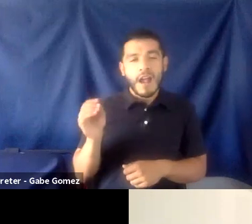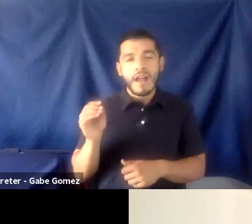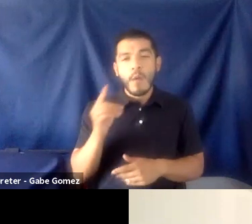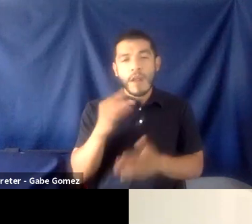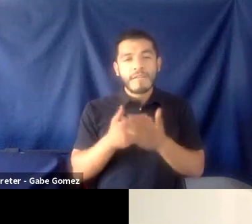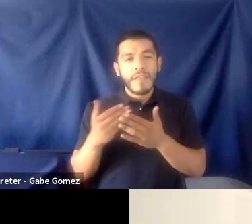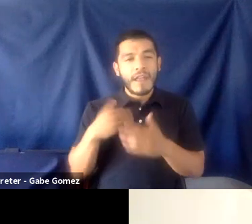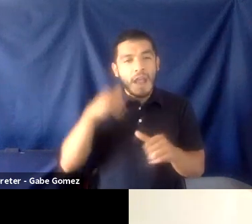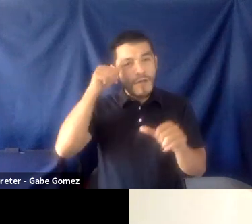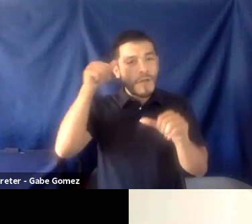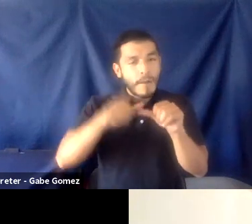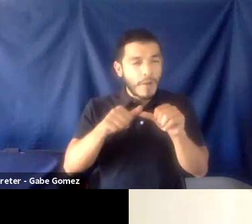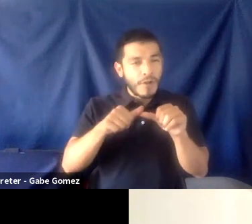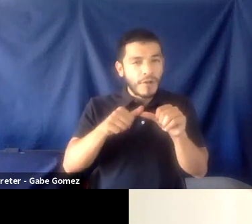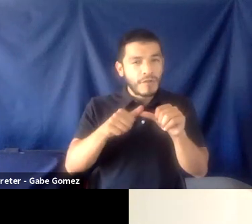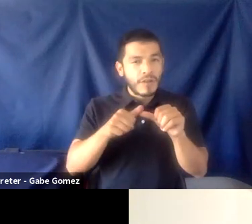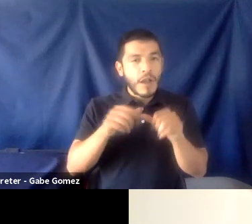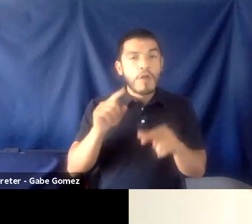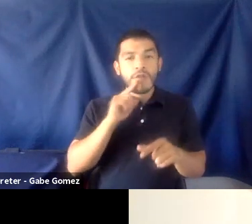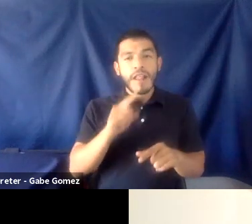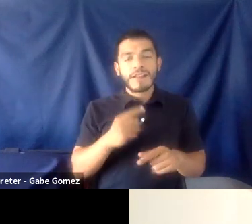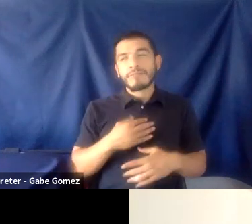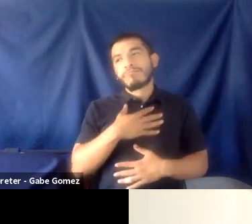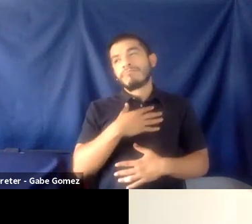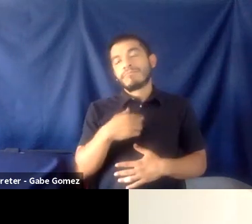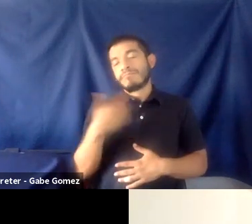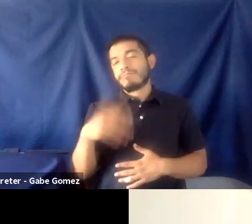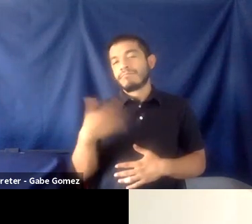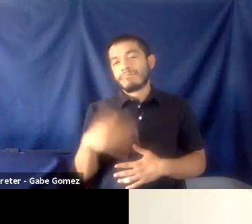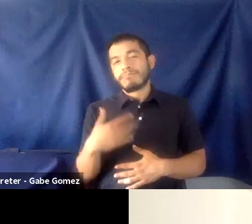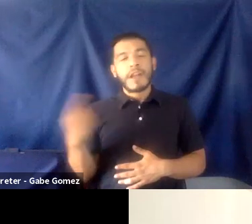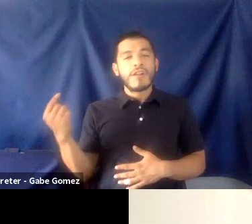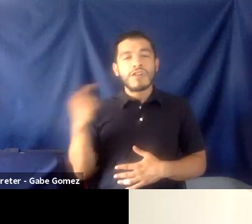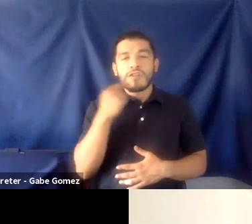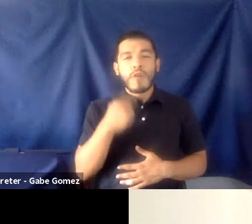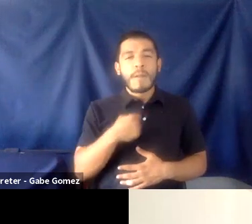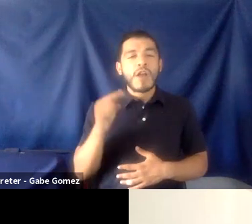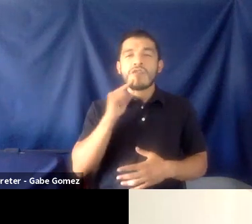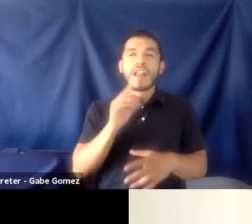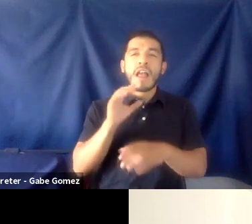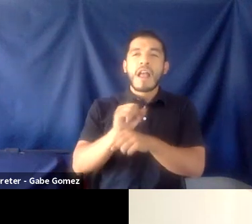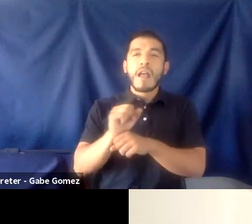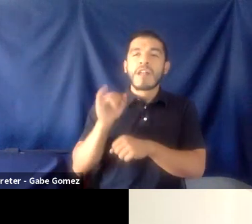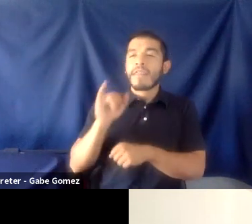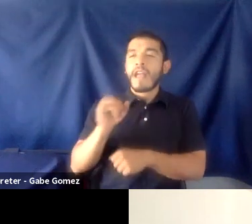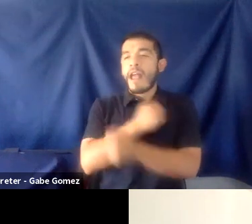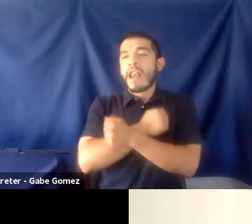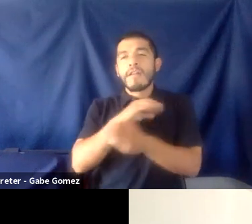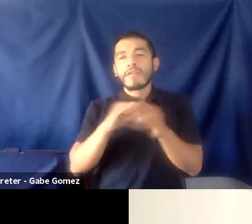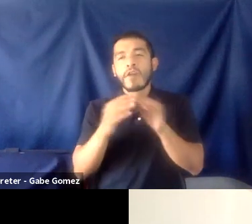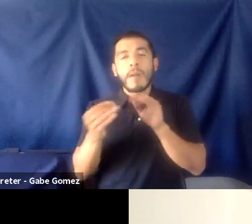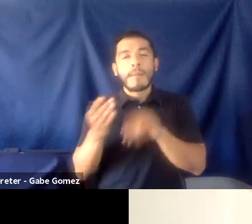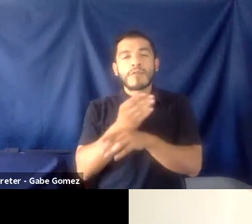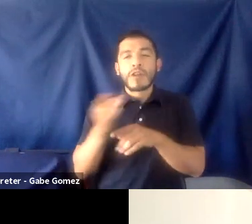that I remember her saying, which moved me quite a bit, was she said that it really captured the love story between her and her